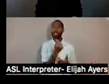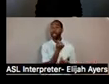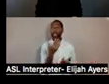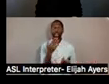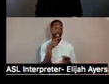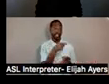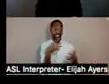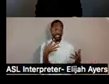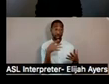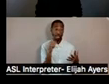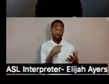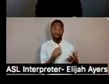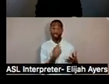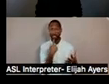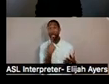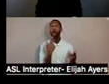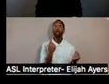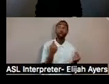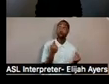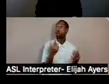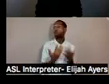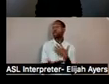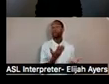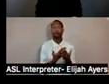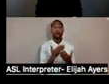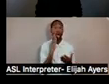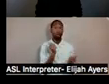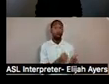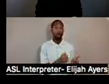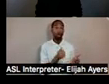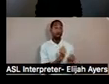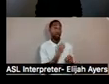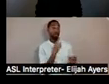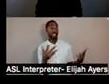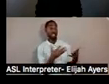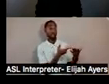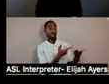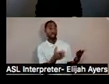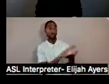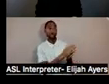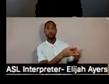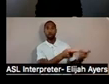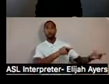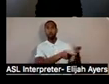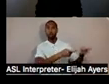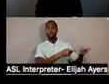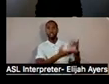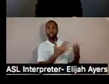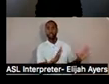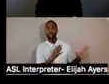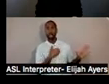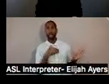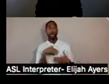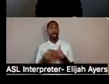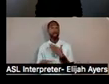thing needs me to say or needs me to do in order for that scary thing to become regulated so that I can access safety